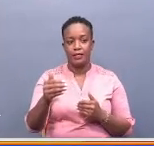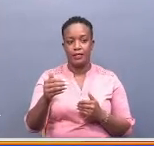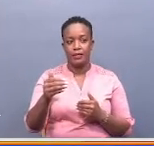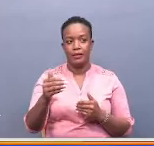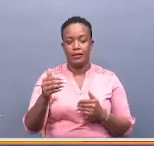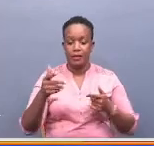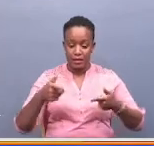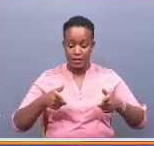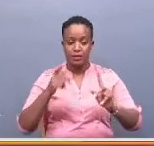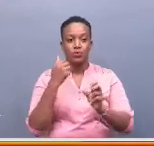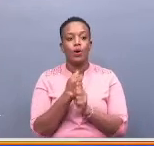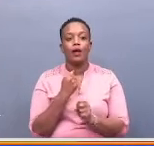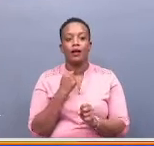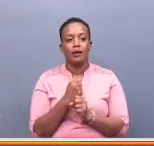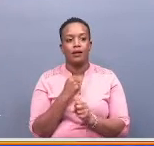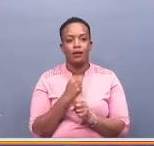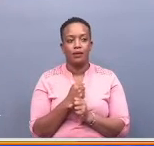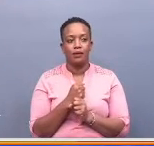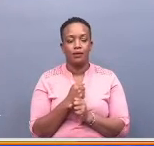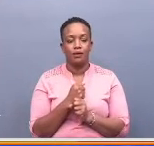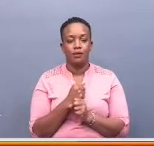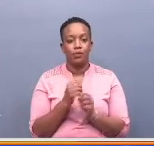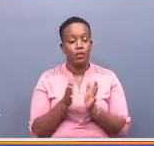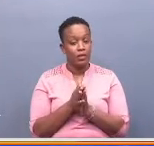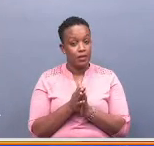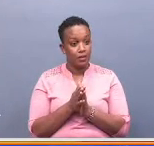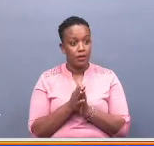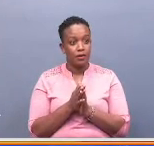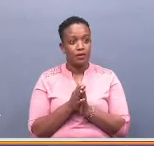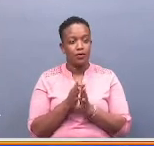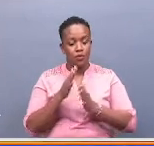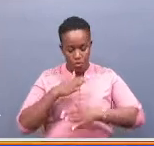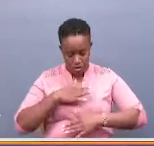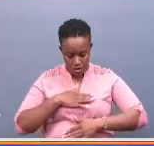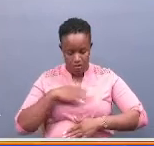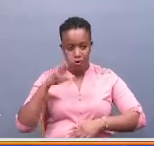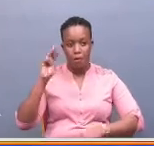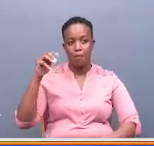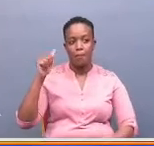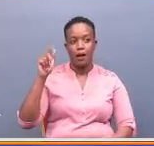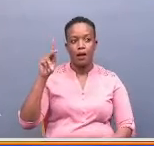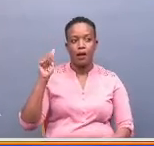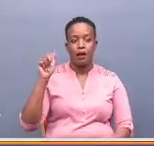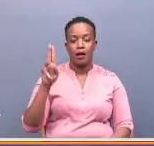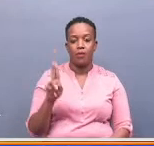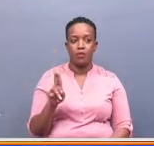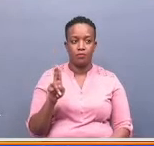work with Mheshimiwa Patrick Makau.